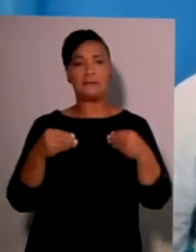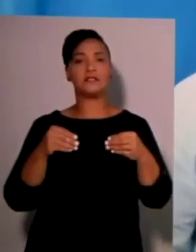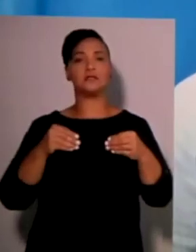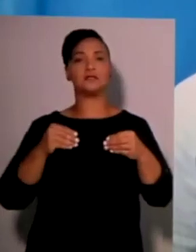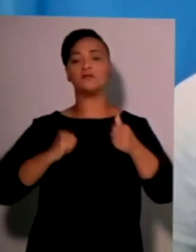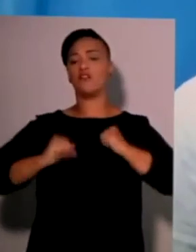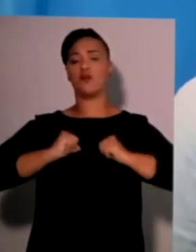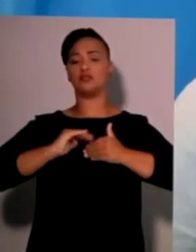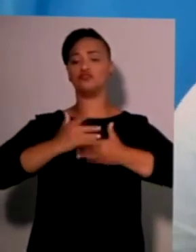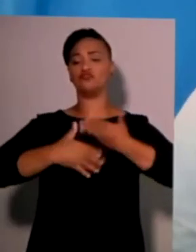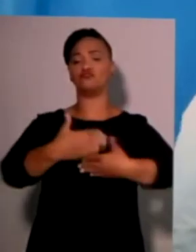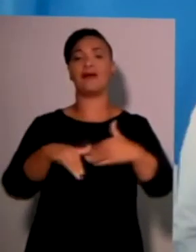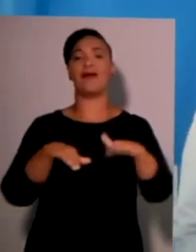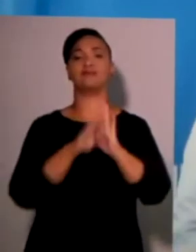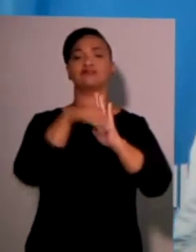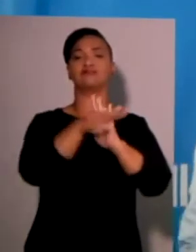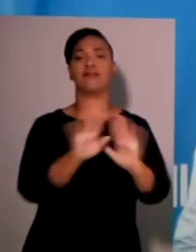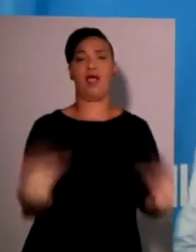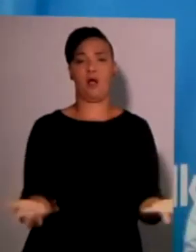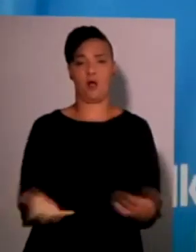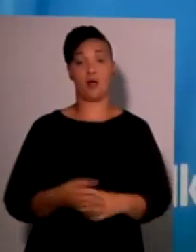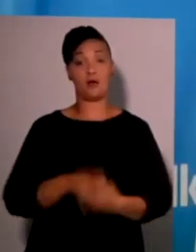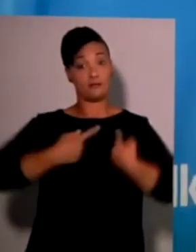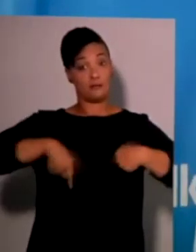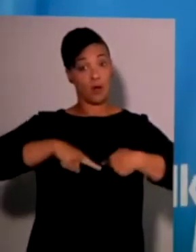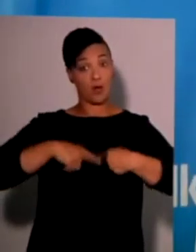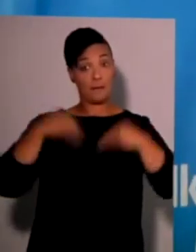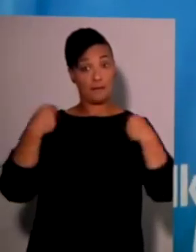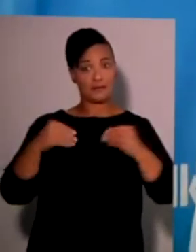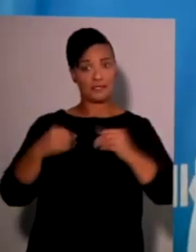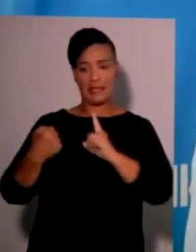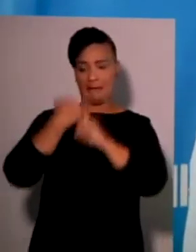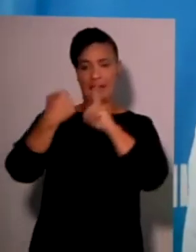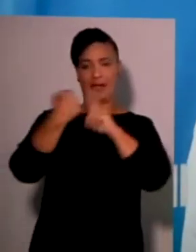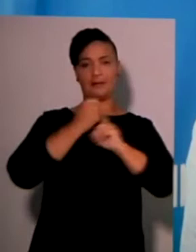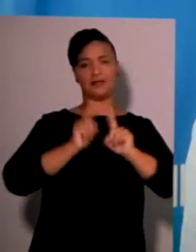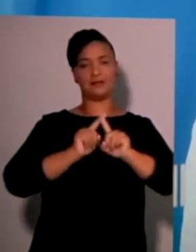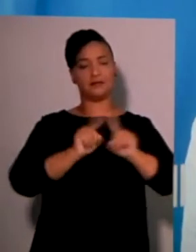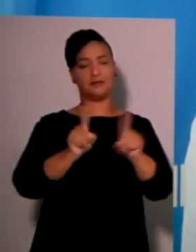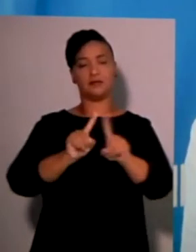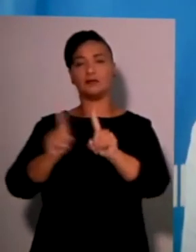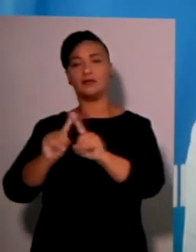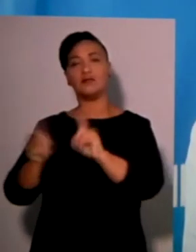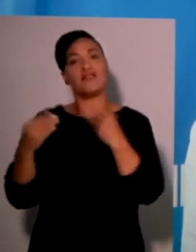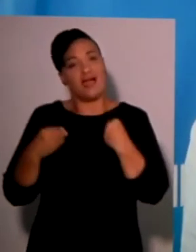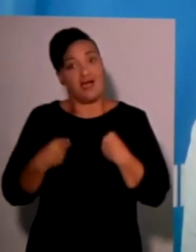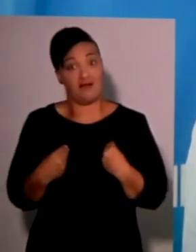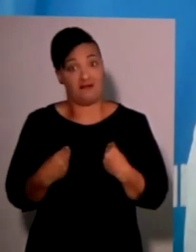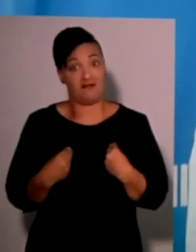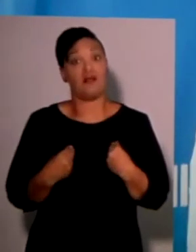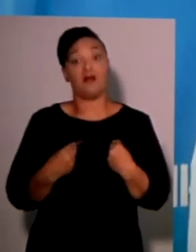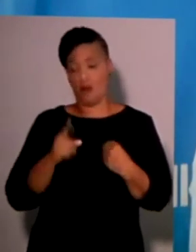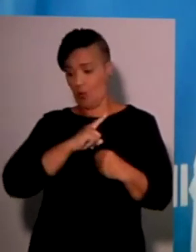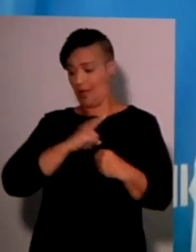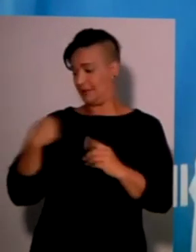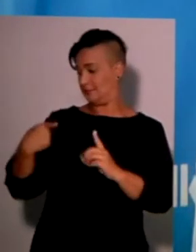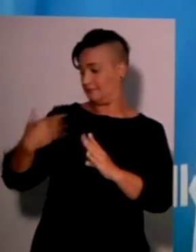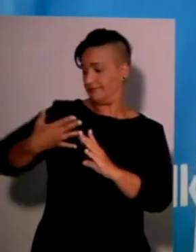telecom businesses were impacted in different ways by the COVID-19 pandemic in the first half of the